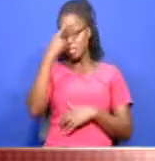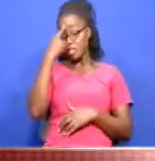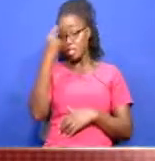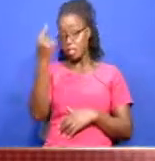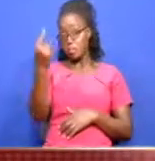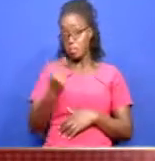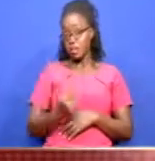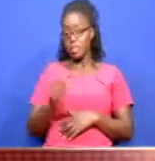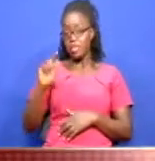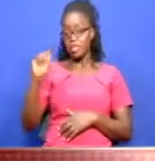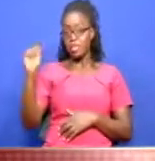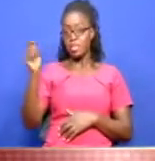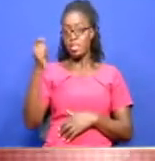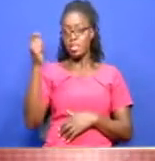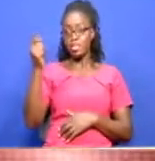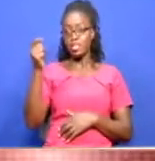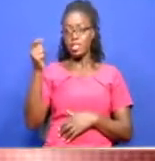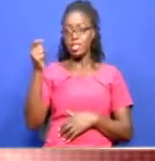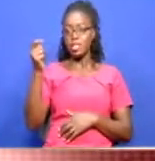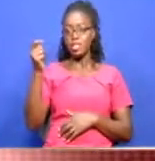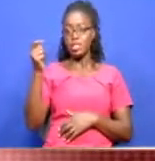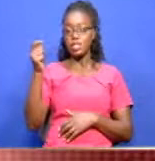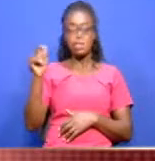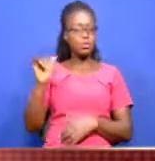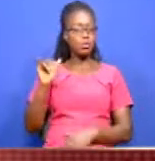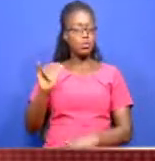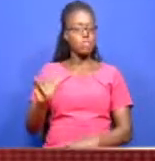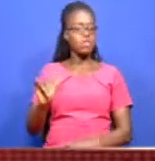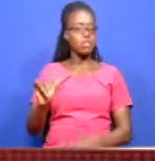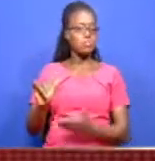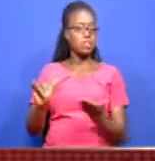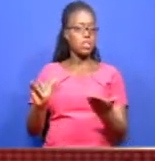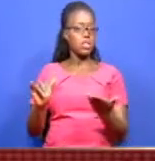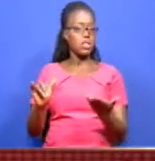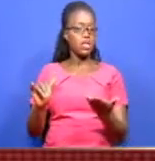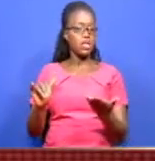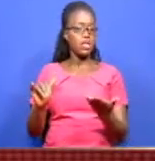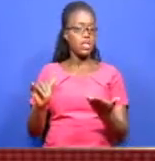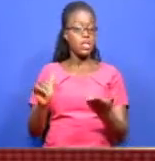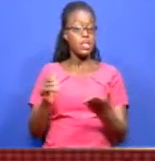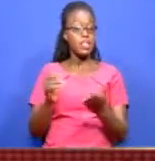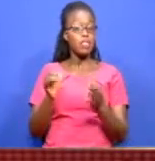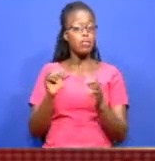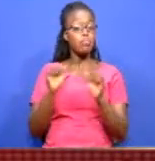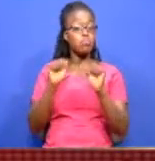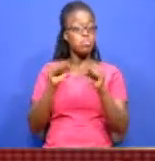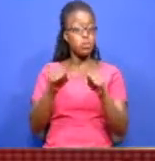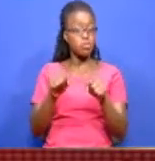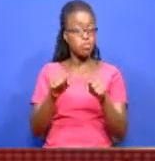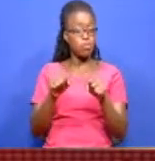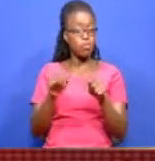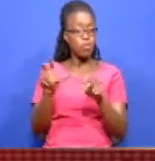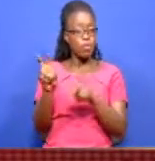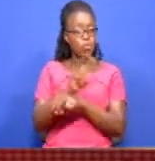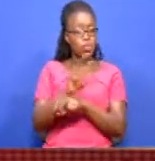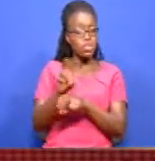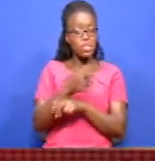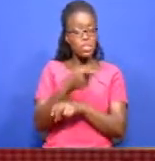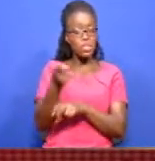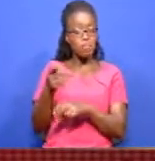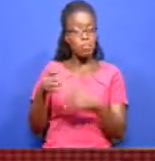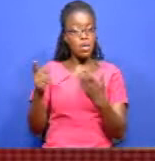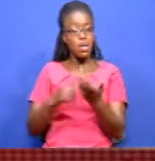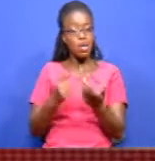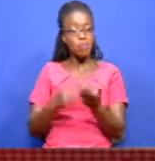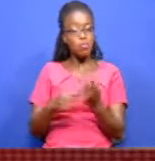the country. So they were placed in quarantine. I would like to know if you're still monitoring them, how many have tested